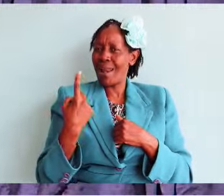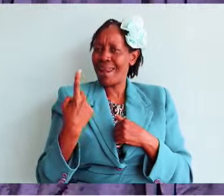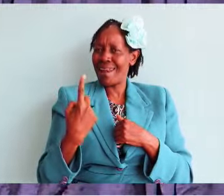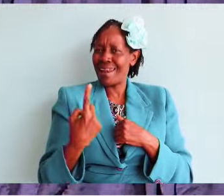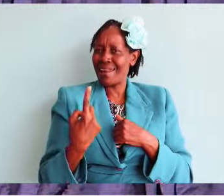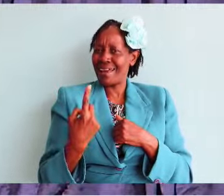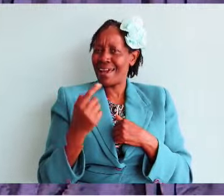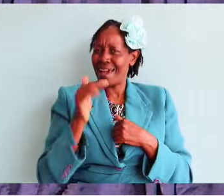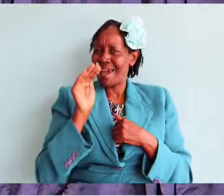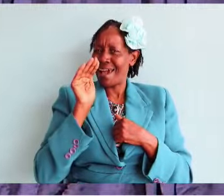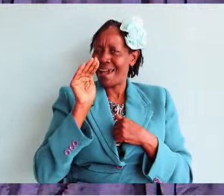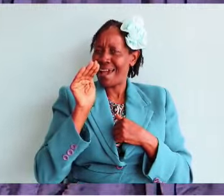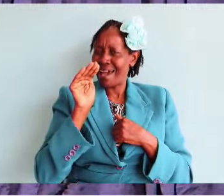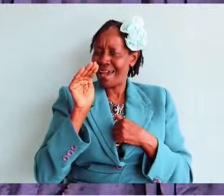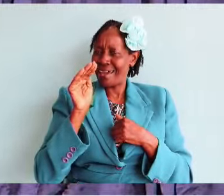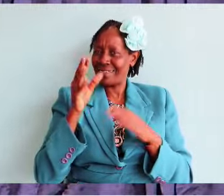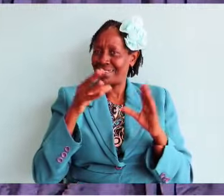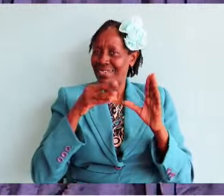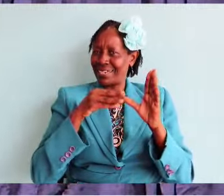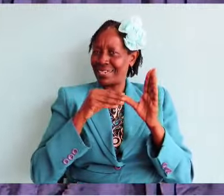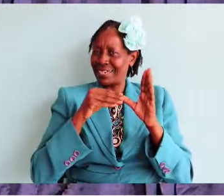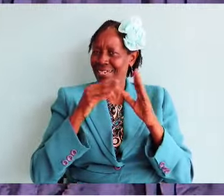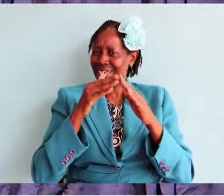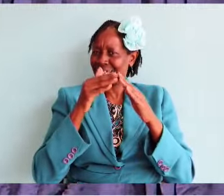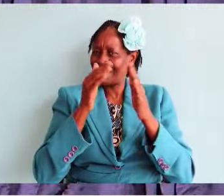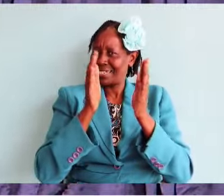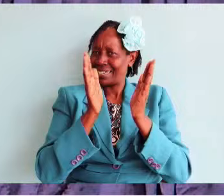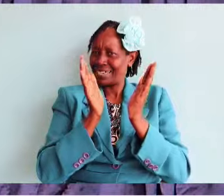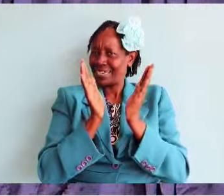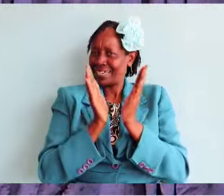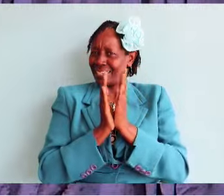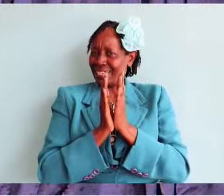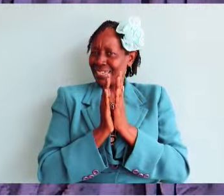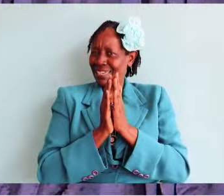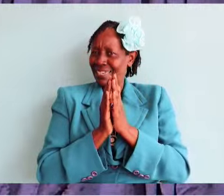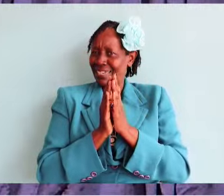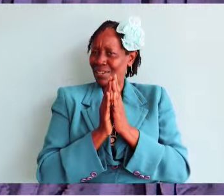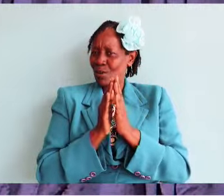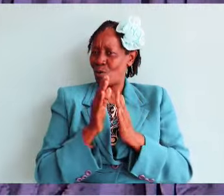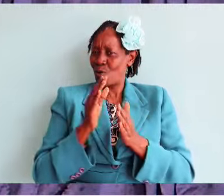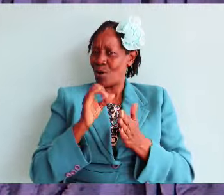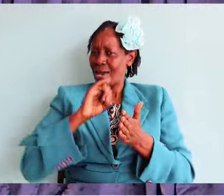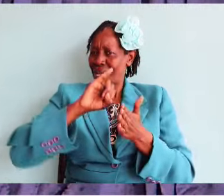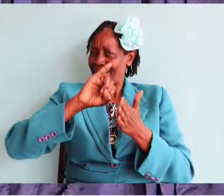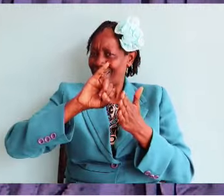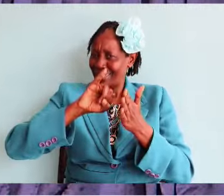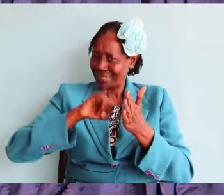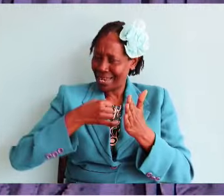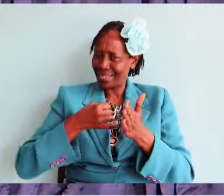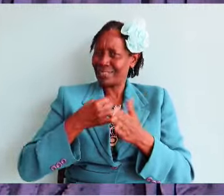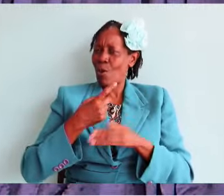level? Like Moses, he will say, just 300 men.